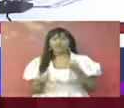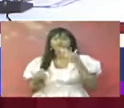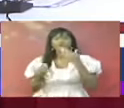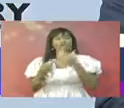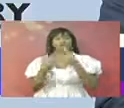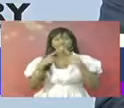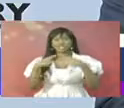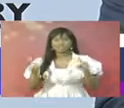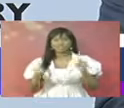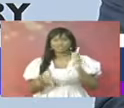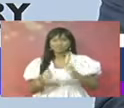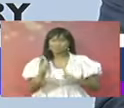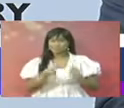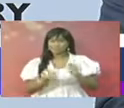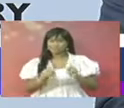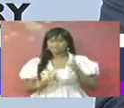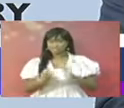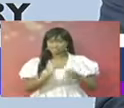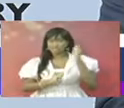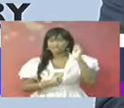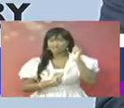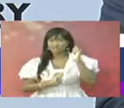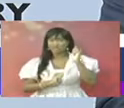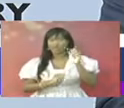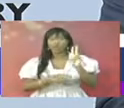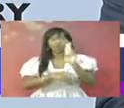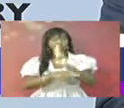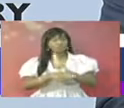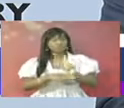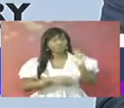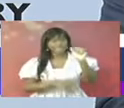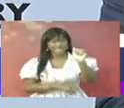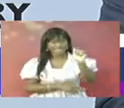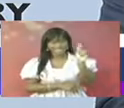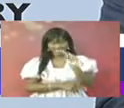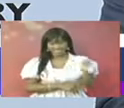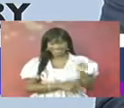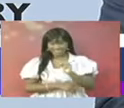the people in Trinidad and the other parts of the world that have utilized AstraZeneca.